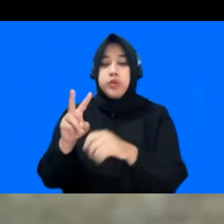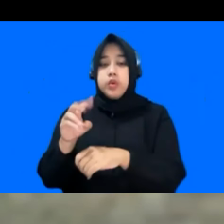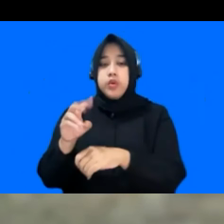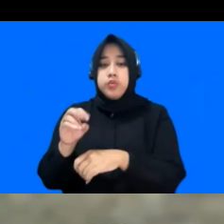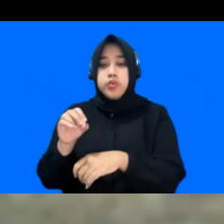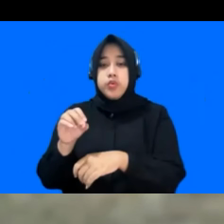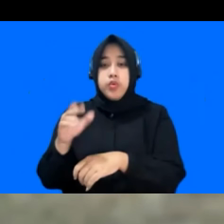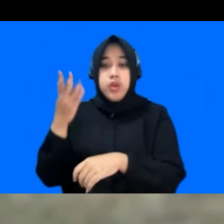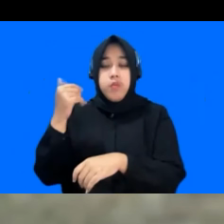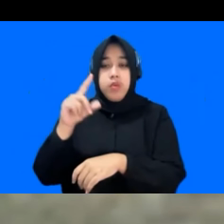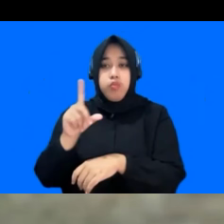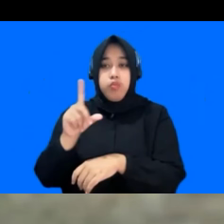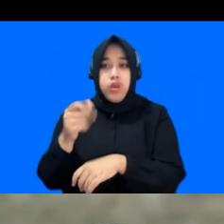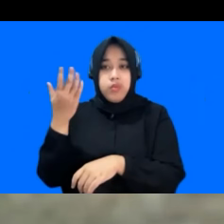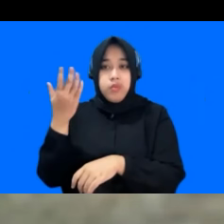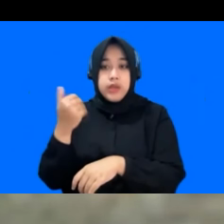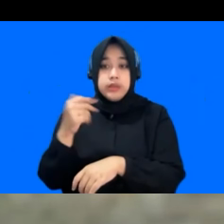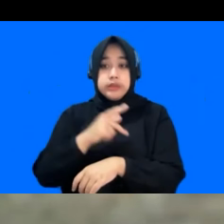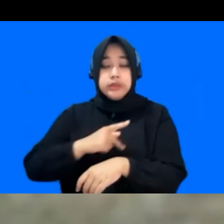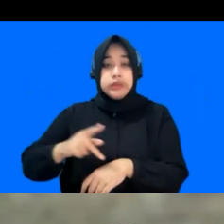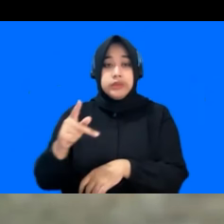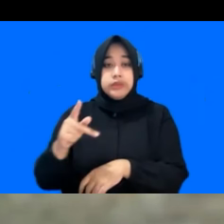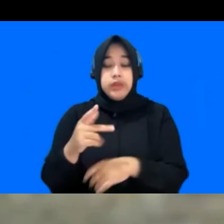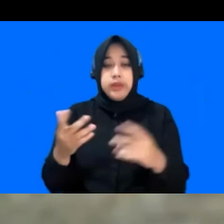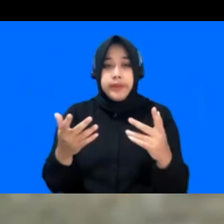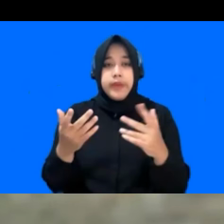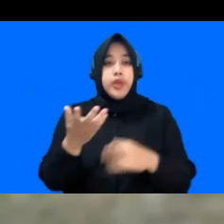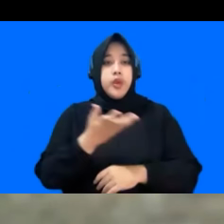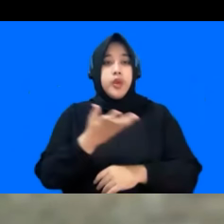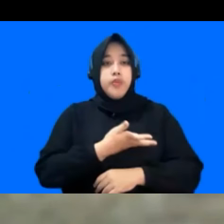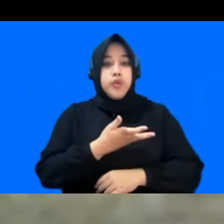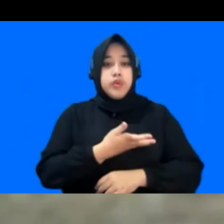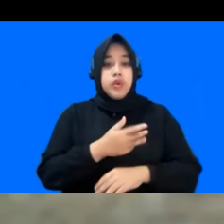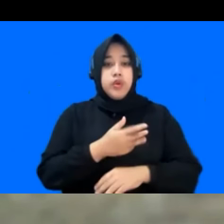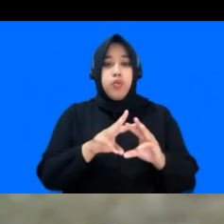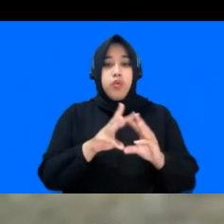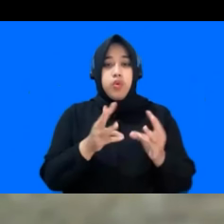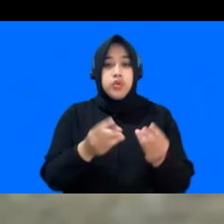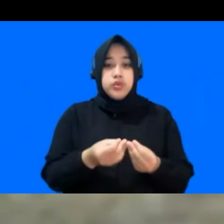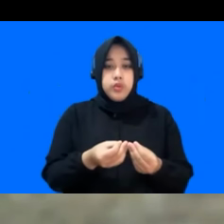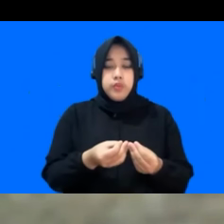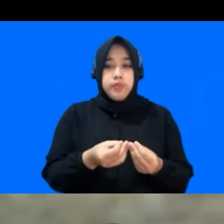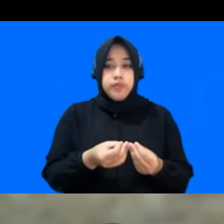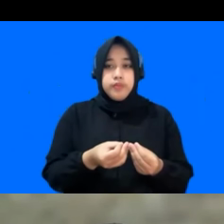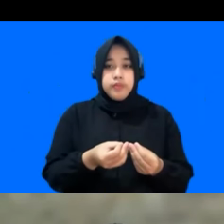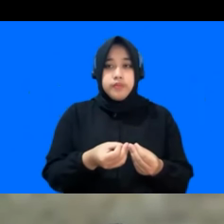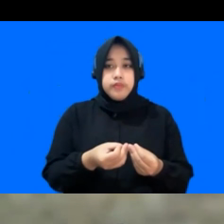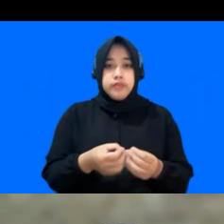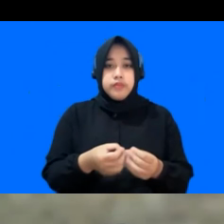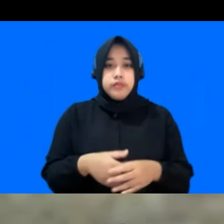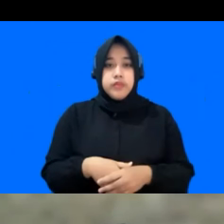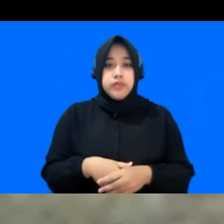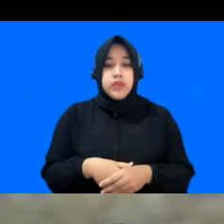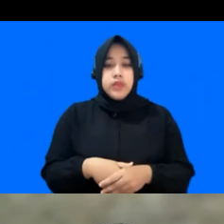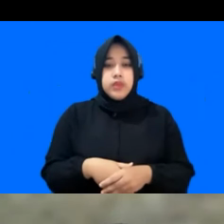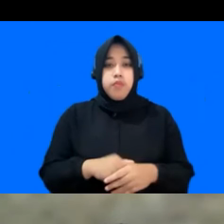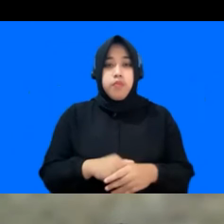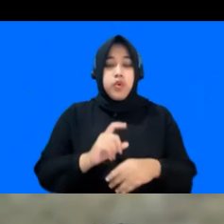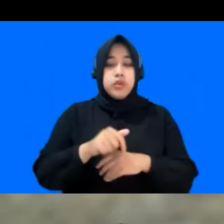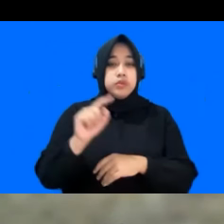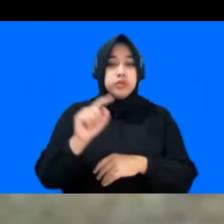we had the Inception Workshop, which is the official initiation of the program. In terms of inclusive strategies, you can